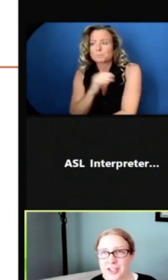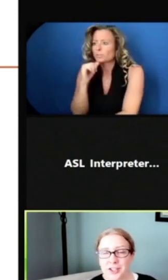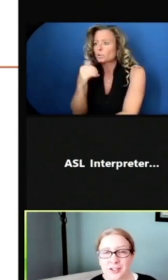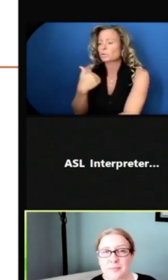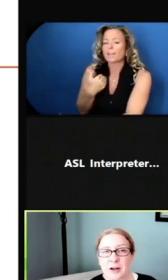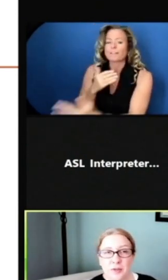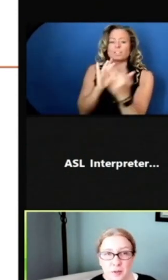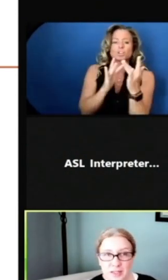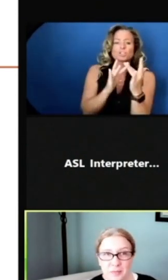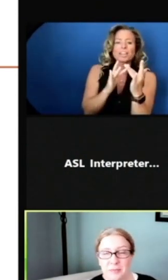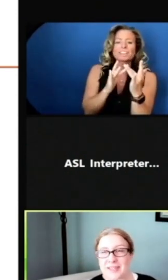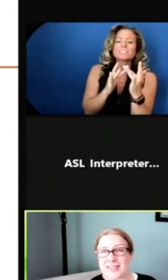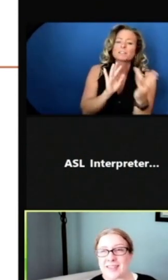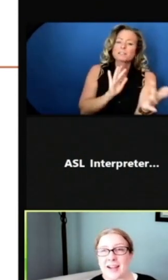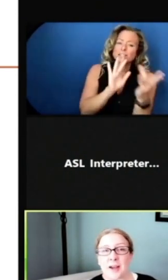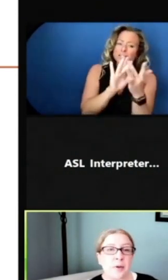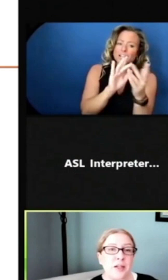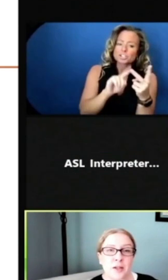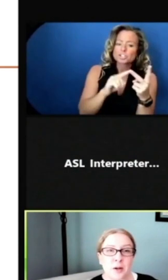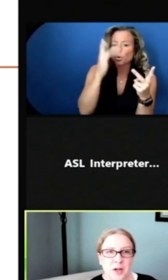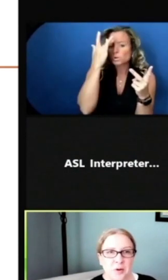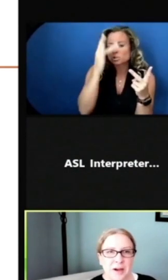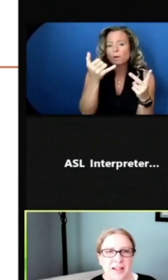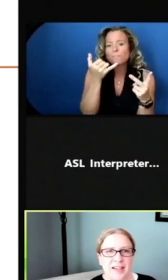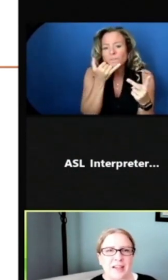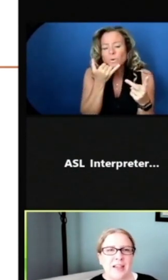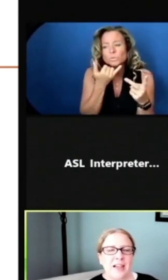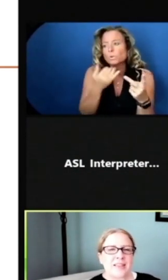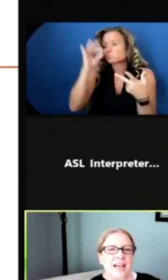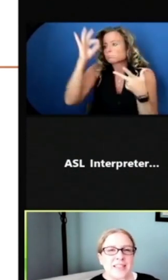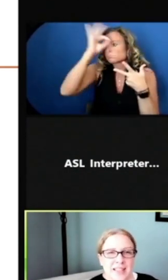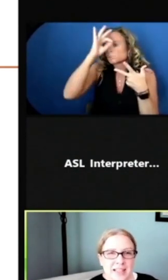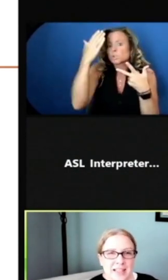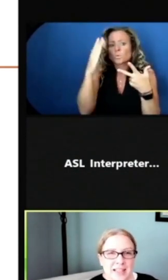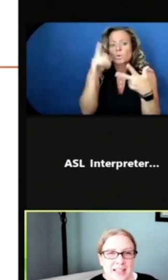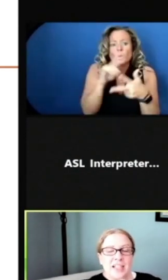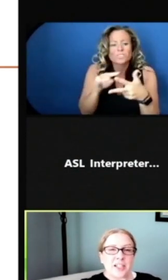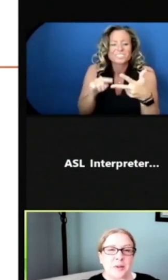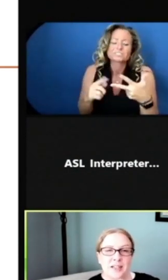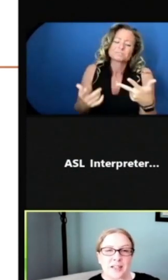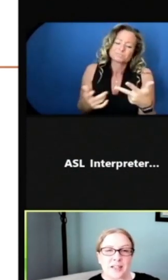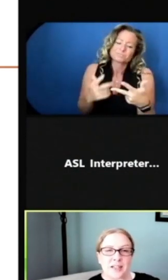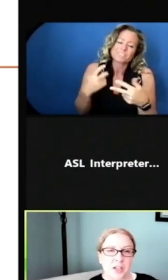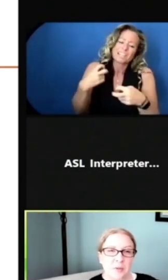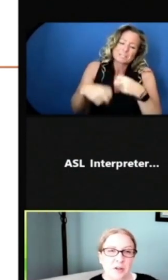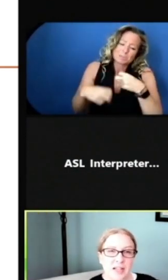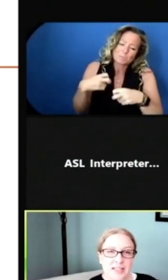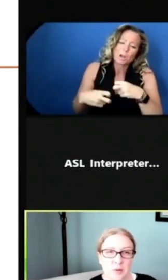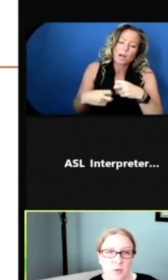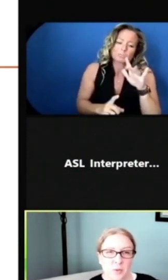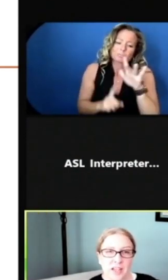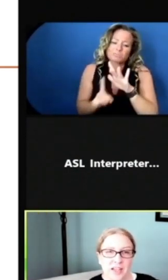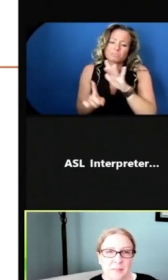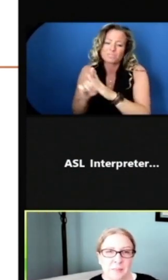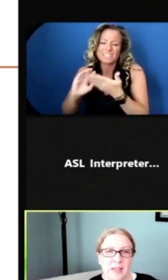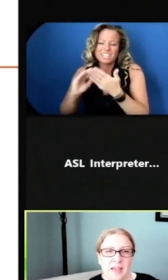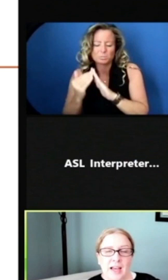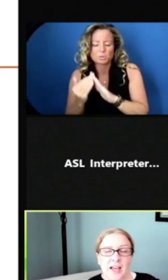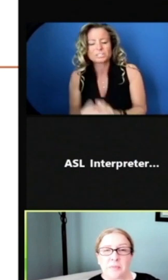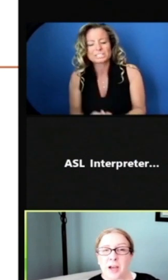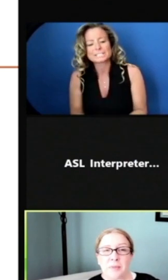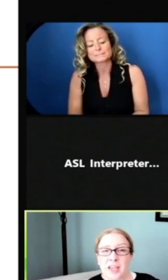internet connection or a smartphone to be able to set that up, or you don't know about it? So that's been an issue in some of the communities that we're working